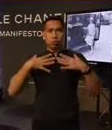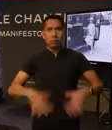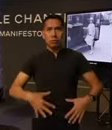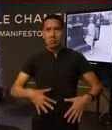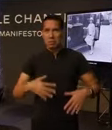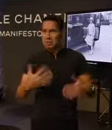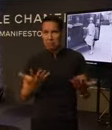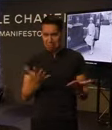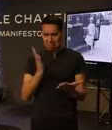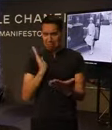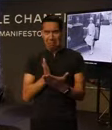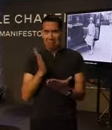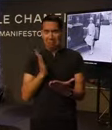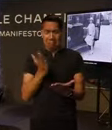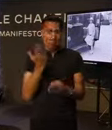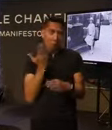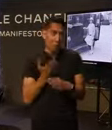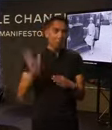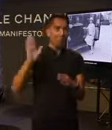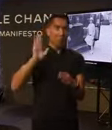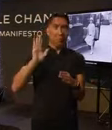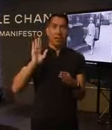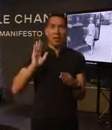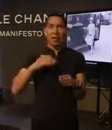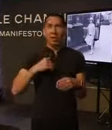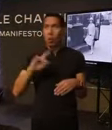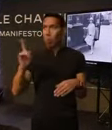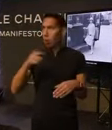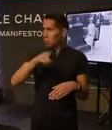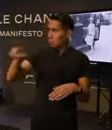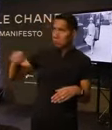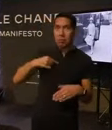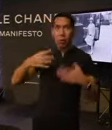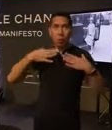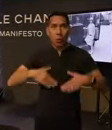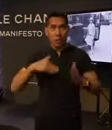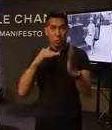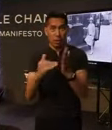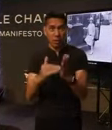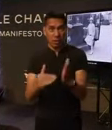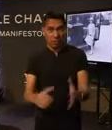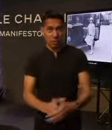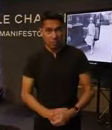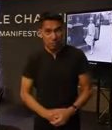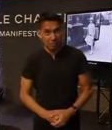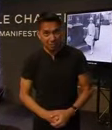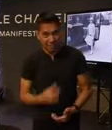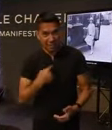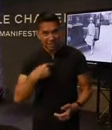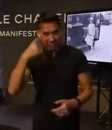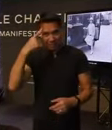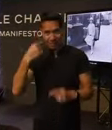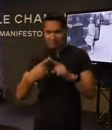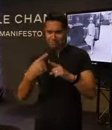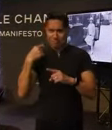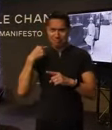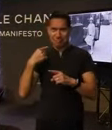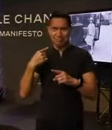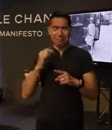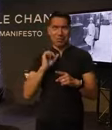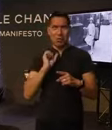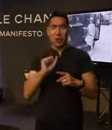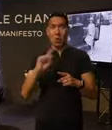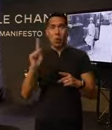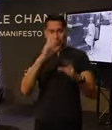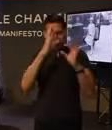know, absolutely modern and what one would wear today. You know, this whole, her basis